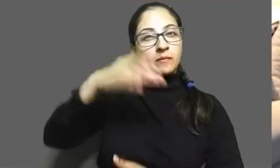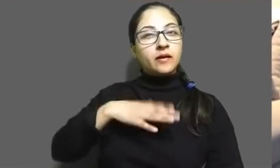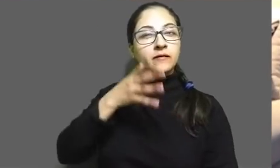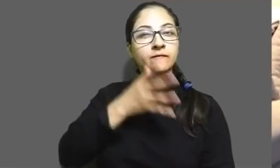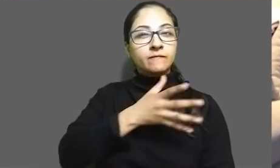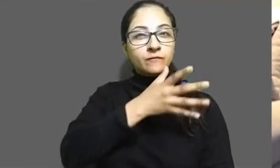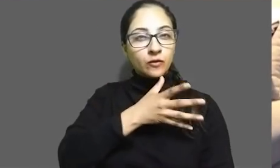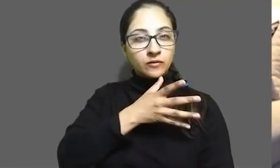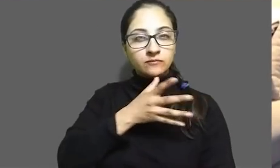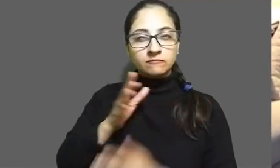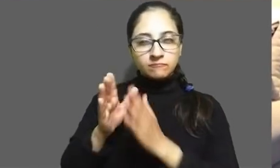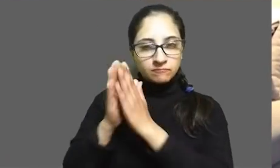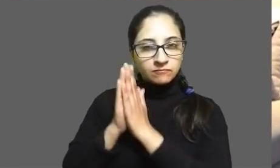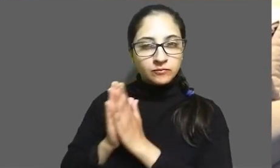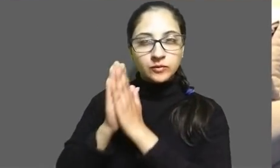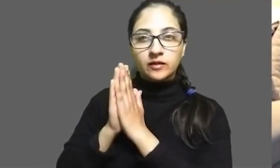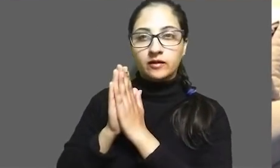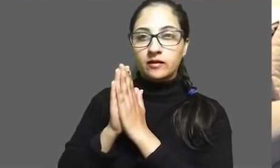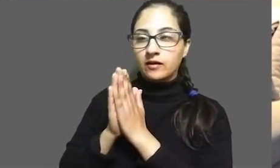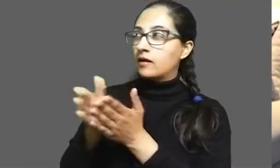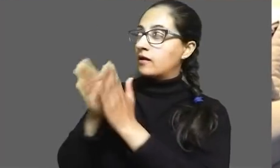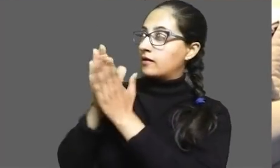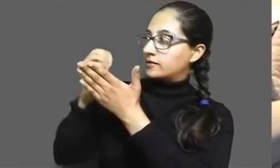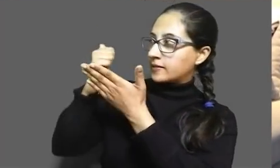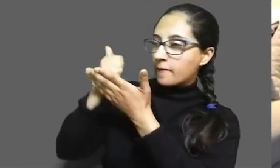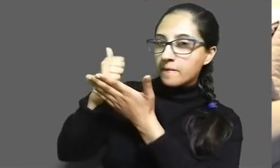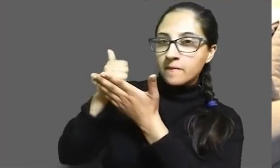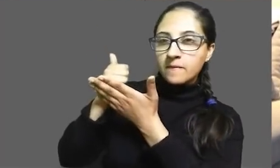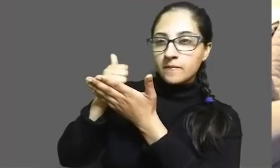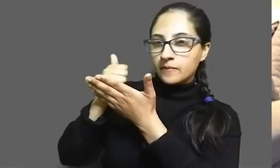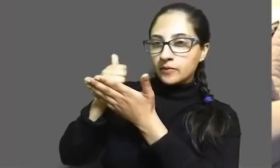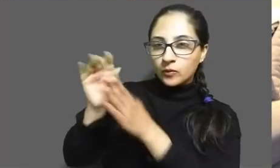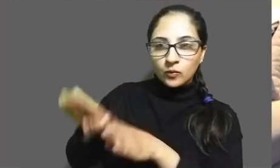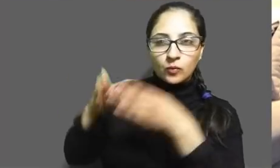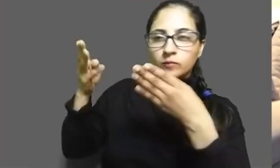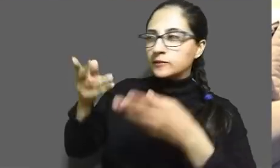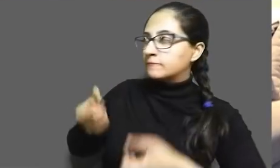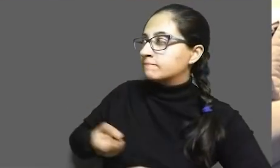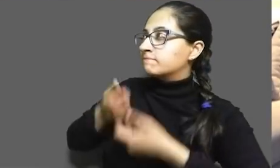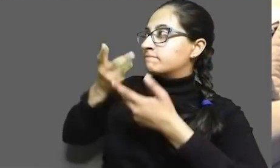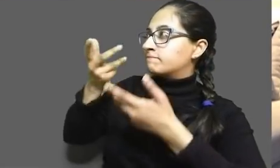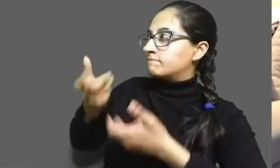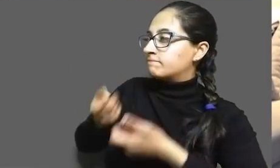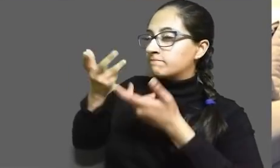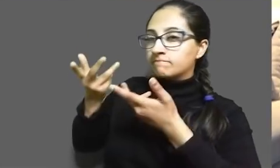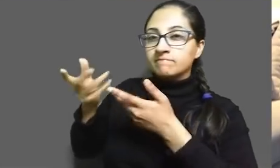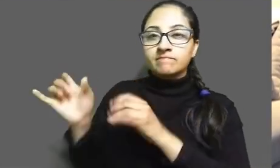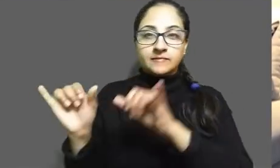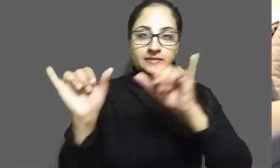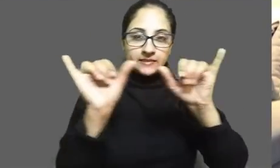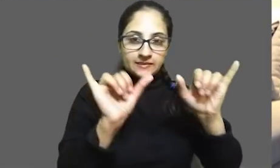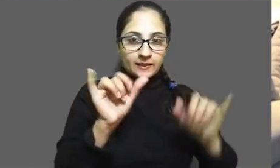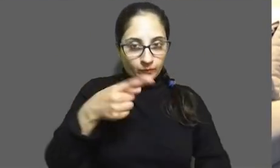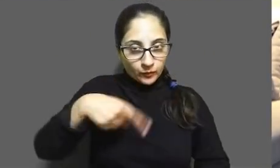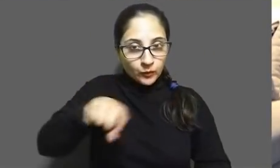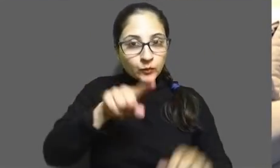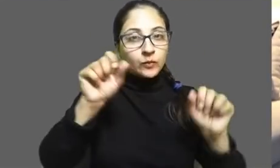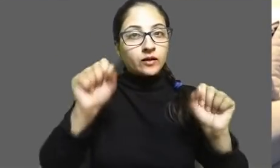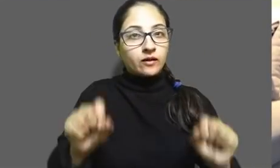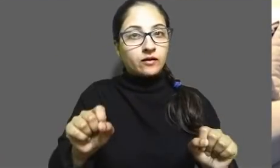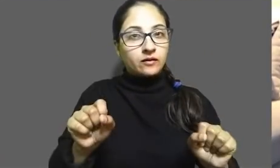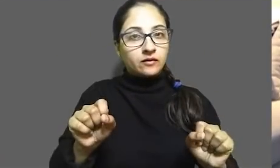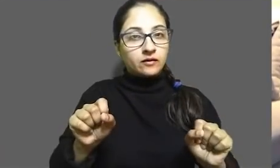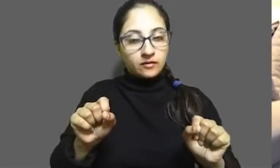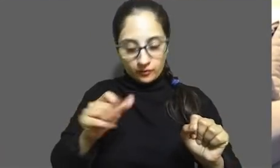Just as the shepherd spoke from his heart, expressing his love and devotion, so we can, in our own